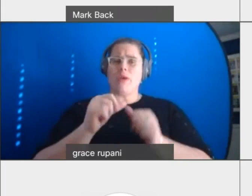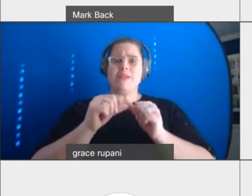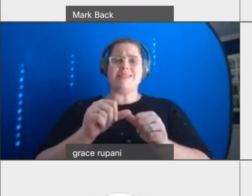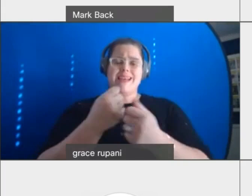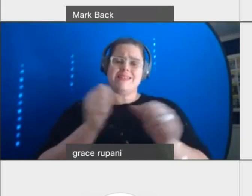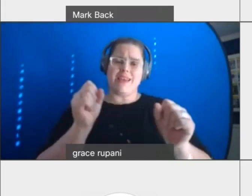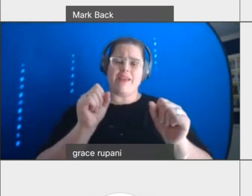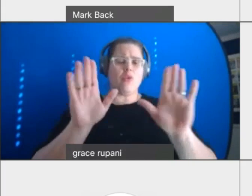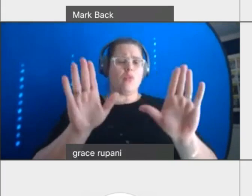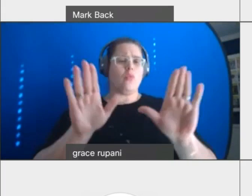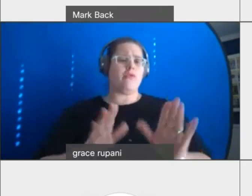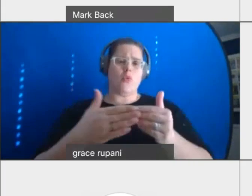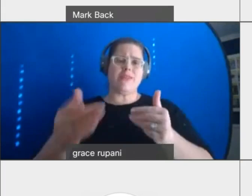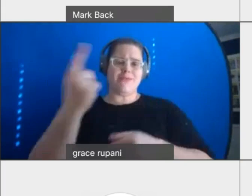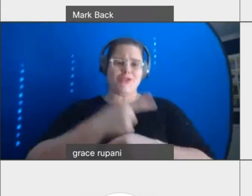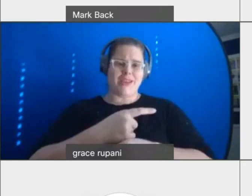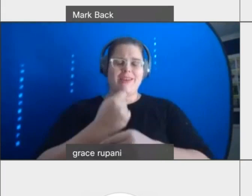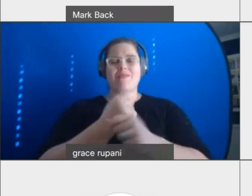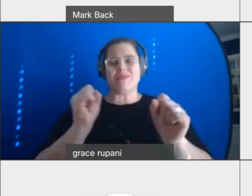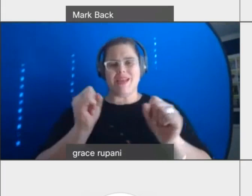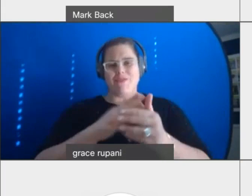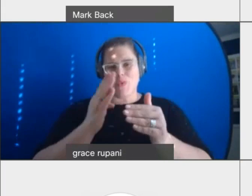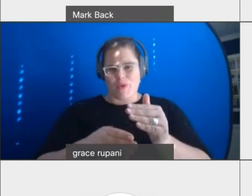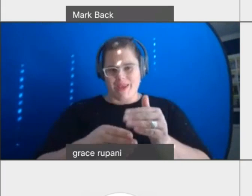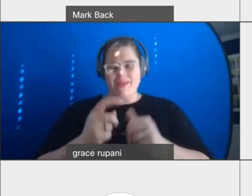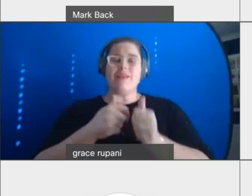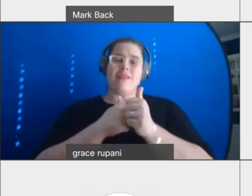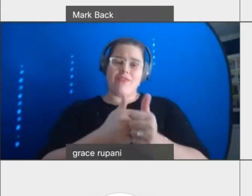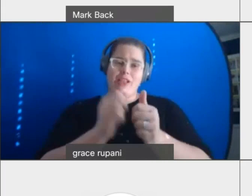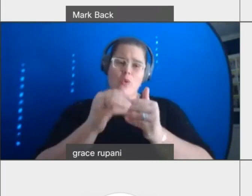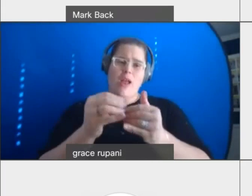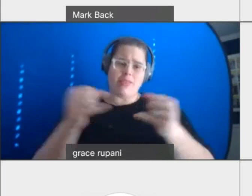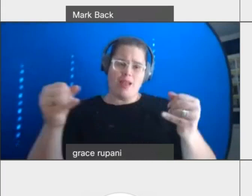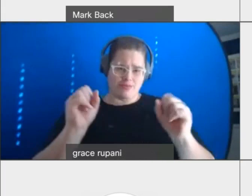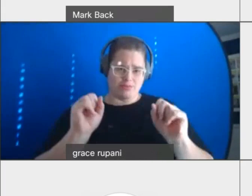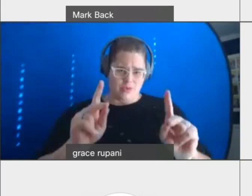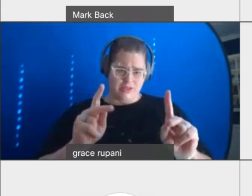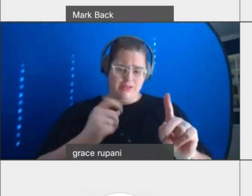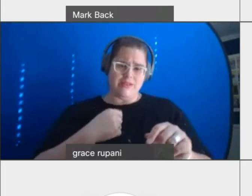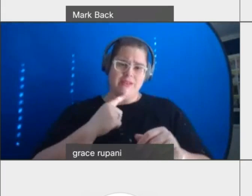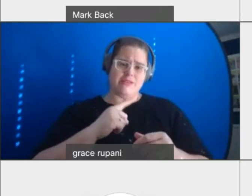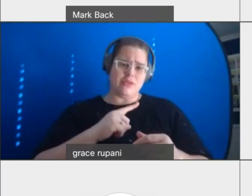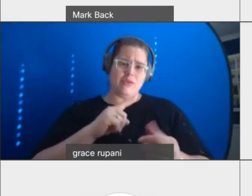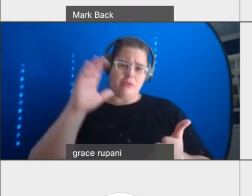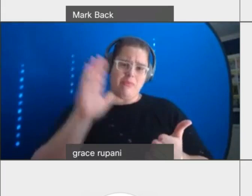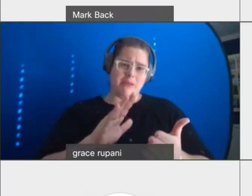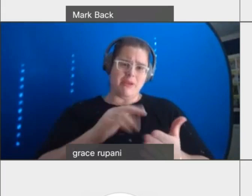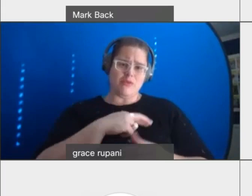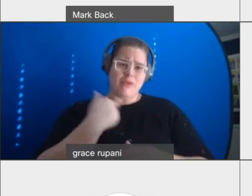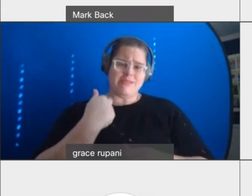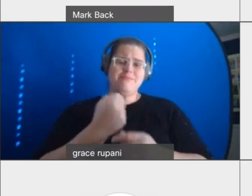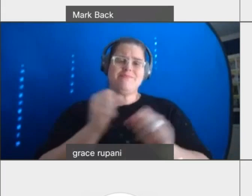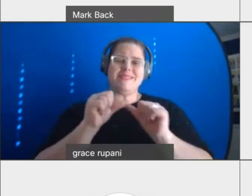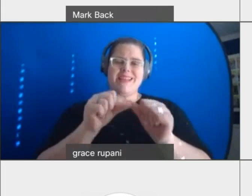of your day. Have a safe weekend. Follow the guidelines to mitigate this vaccine. Stay safe. Goodbye.